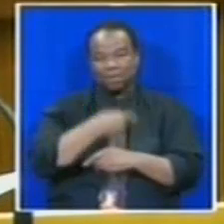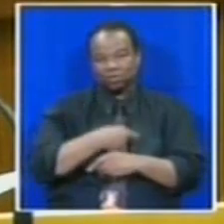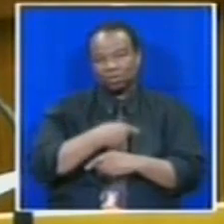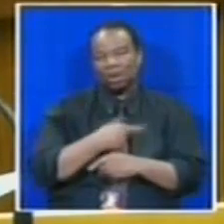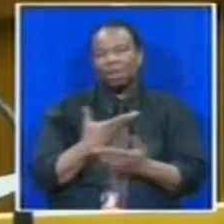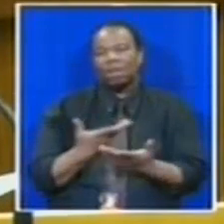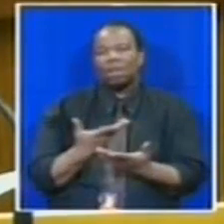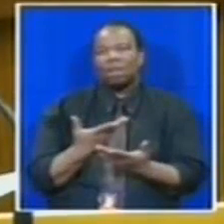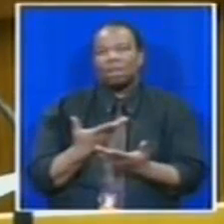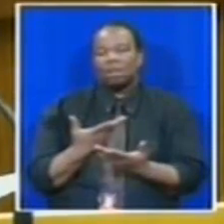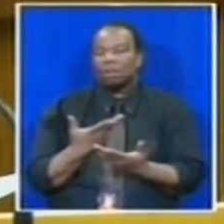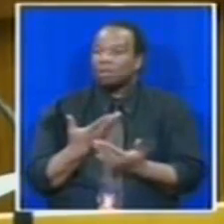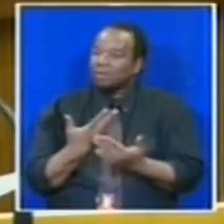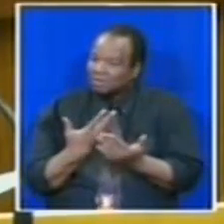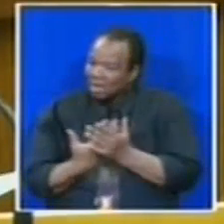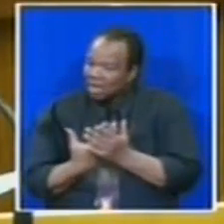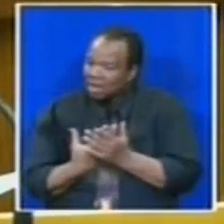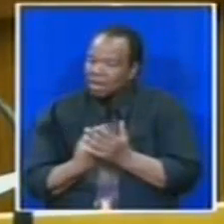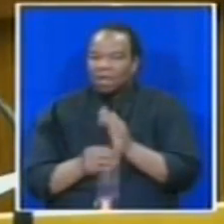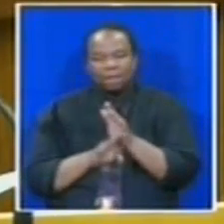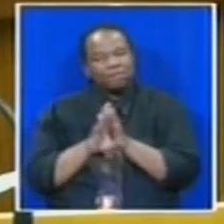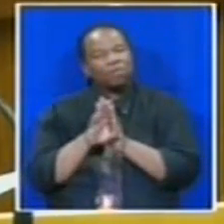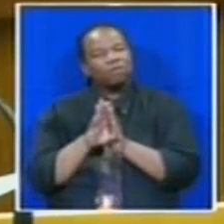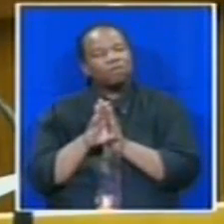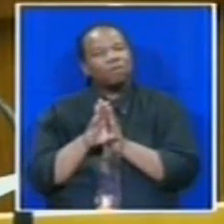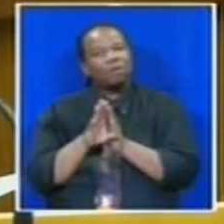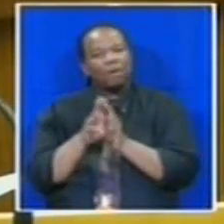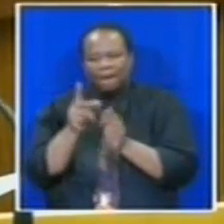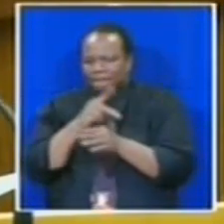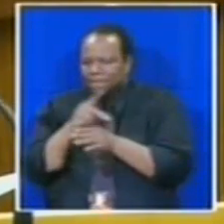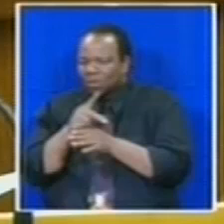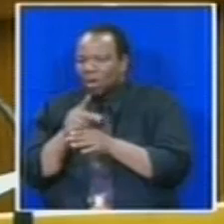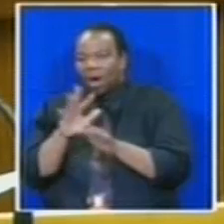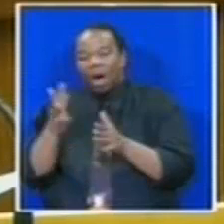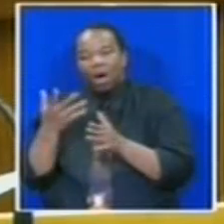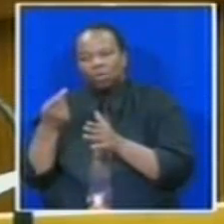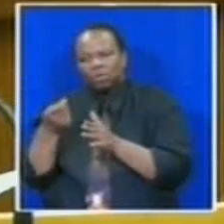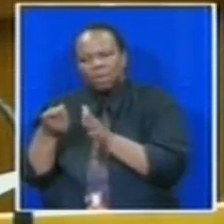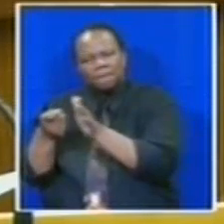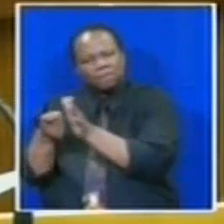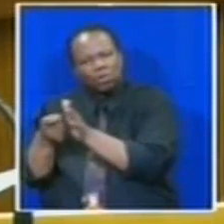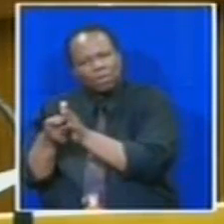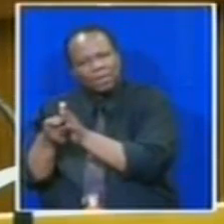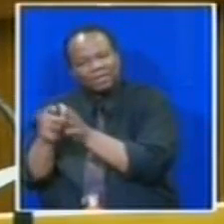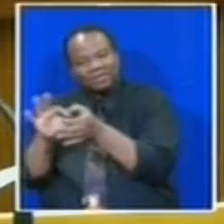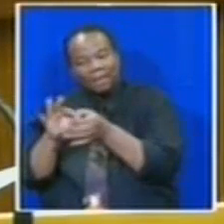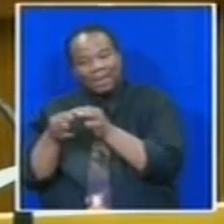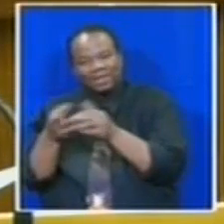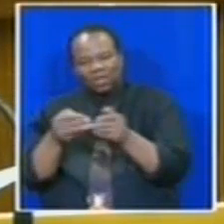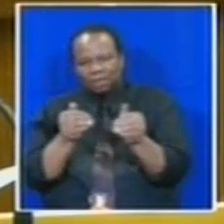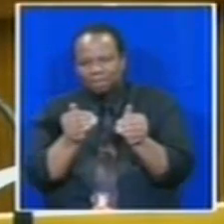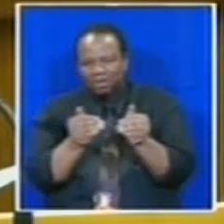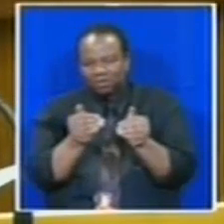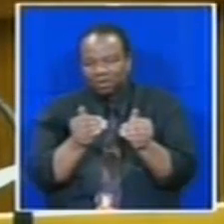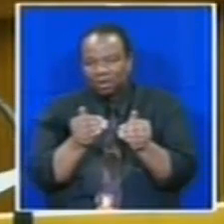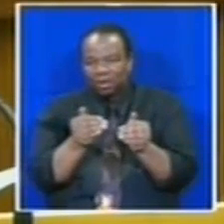improve. In addition to that, we need steps to ensure that procurement and supply chain management are both managed